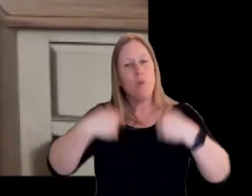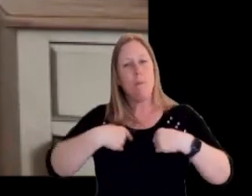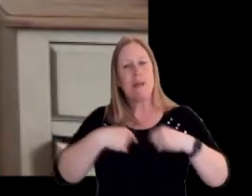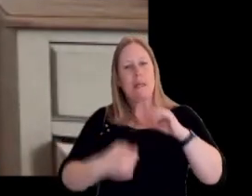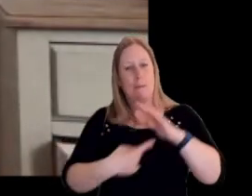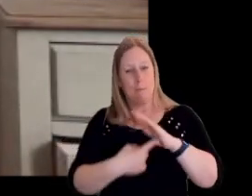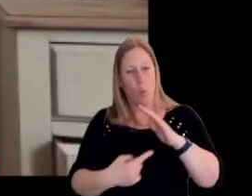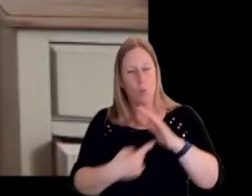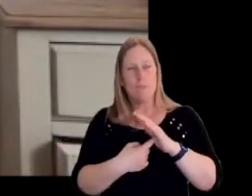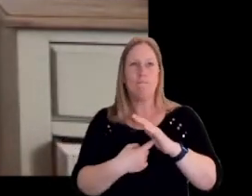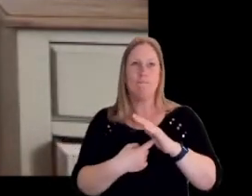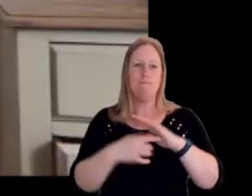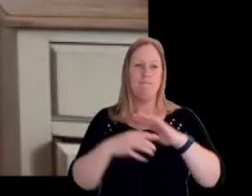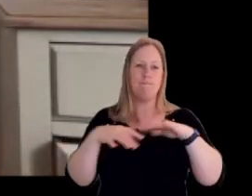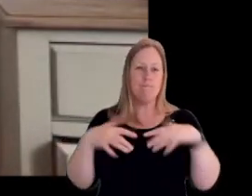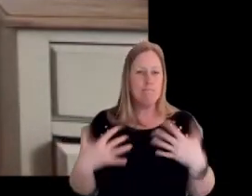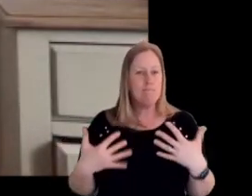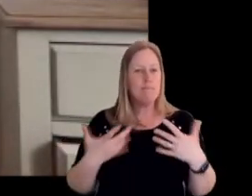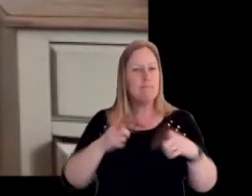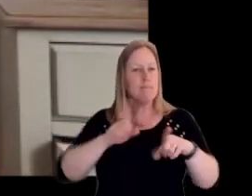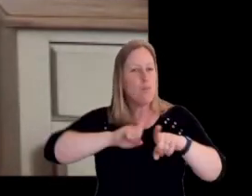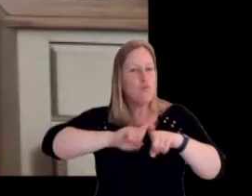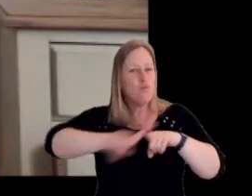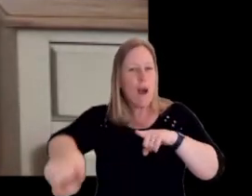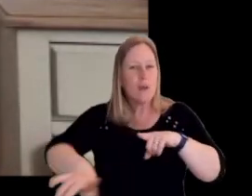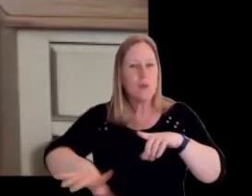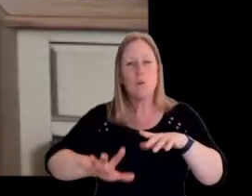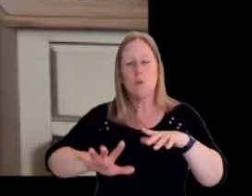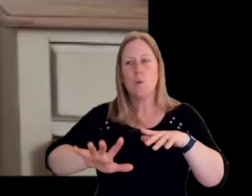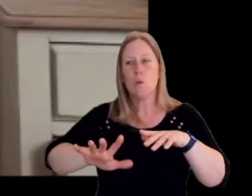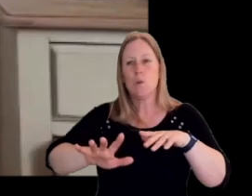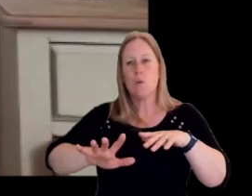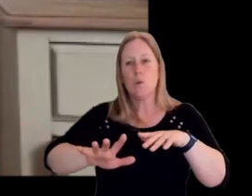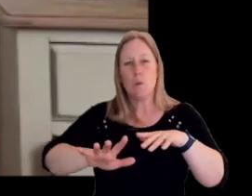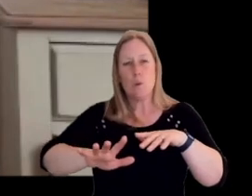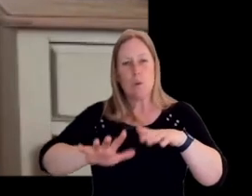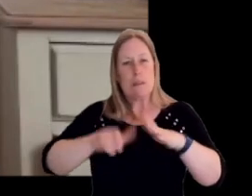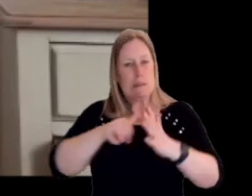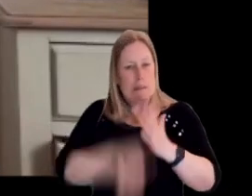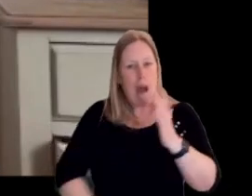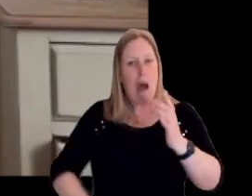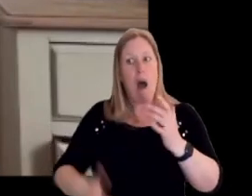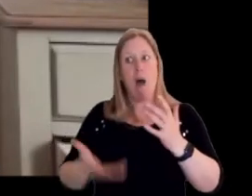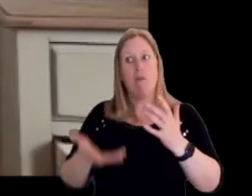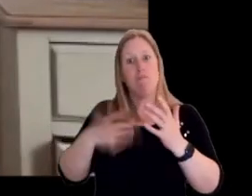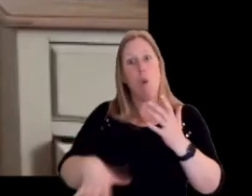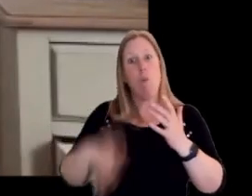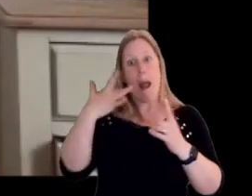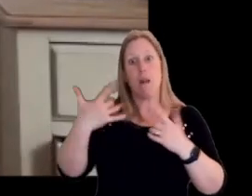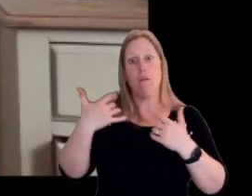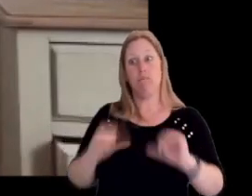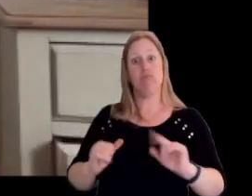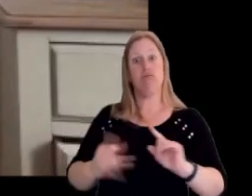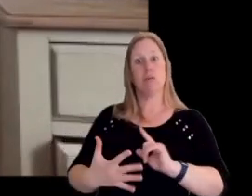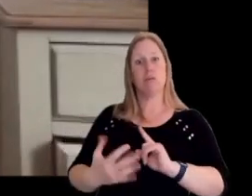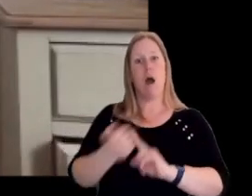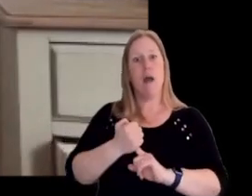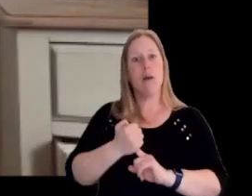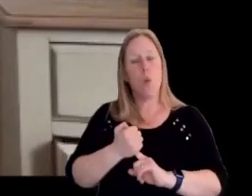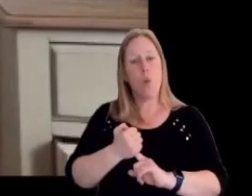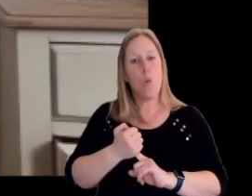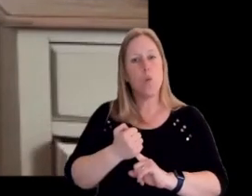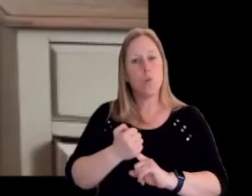for me that I've been trying to implement since my diagnosis,